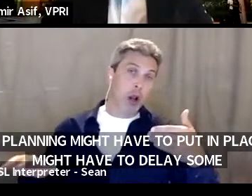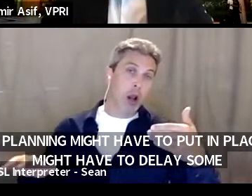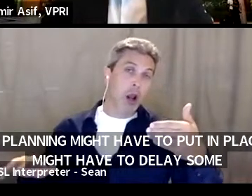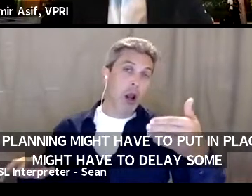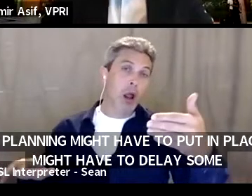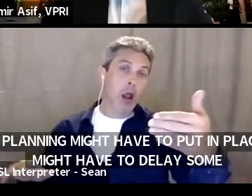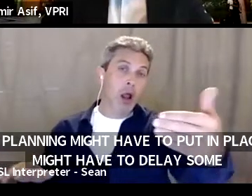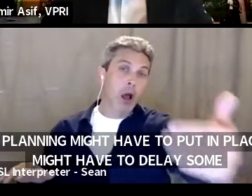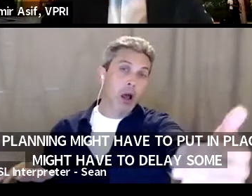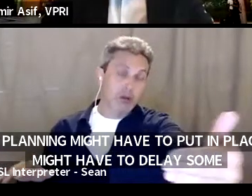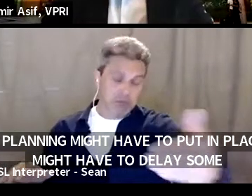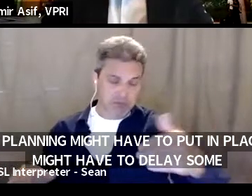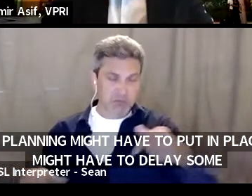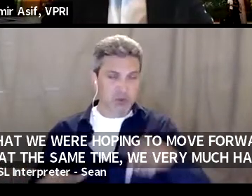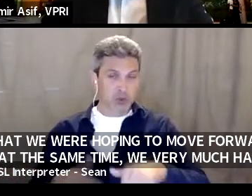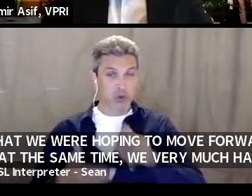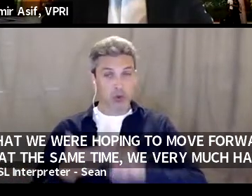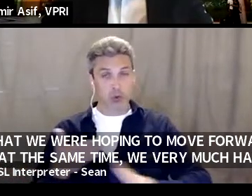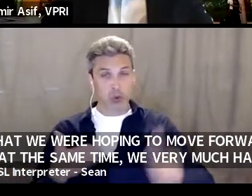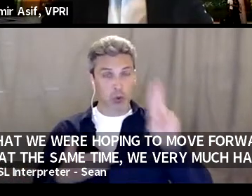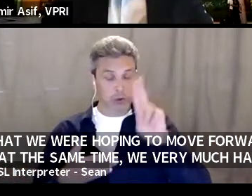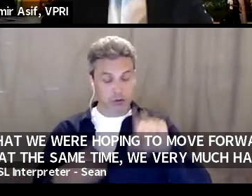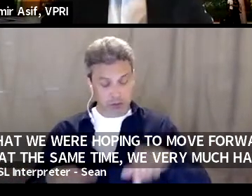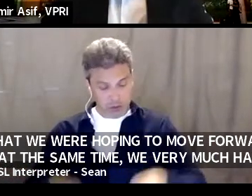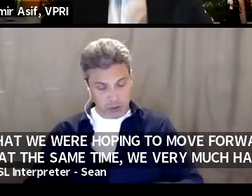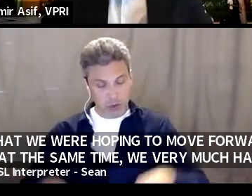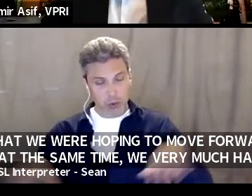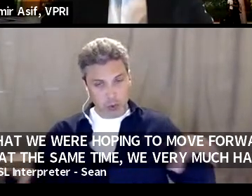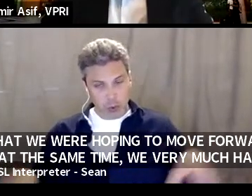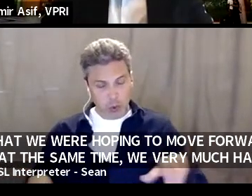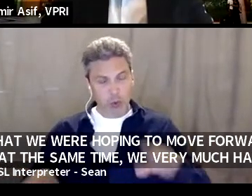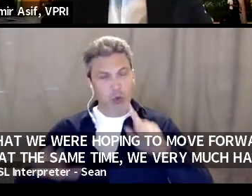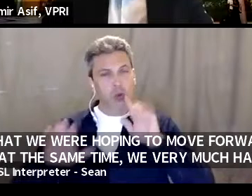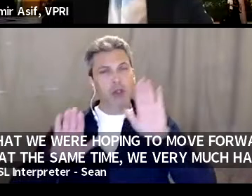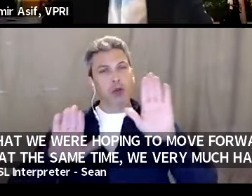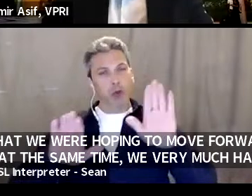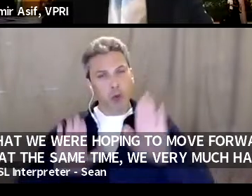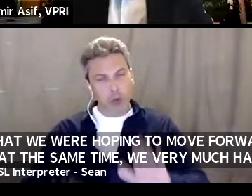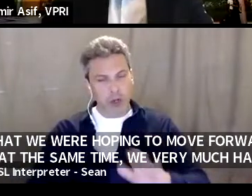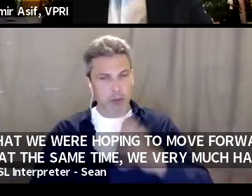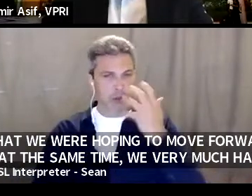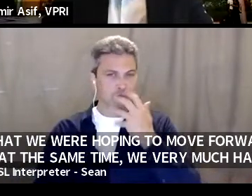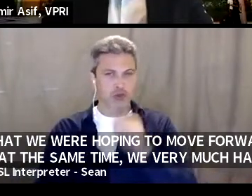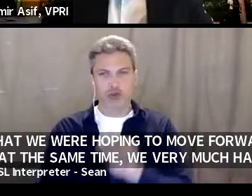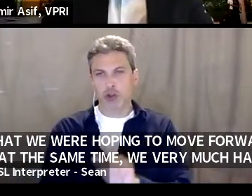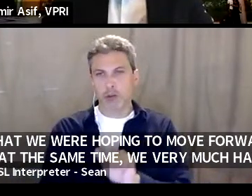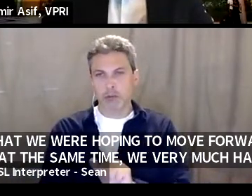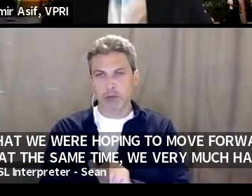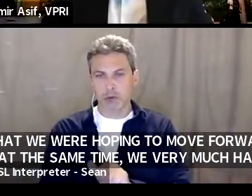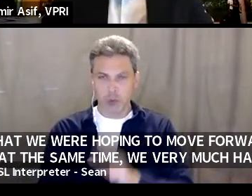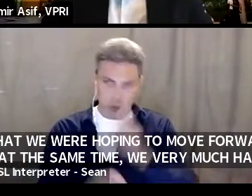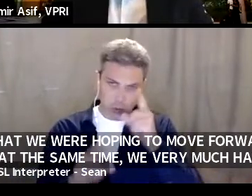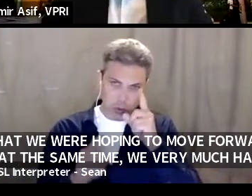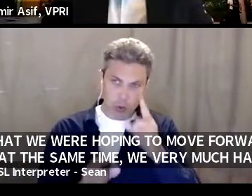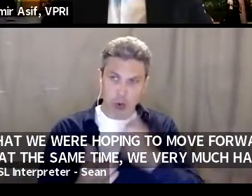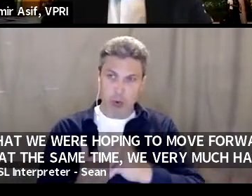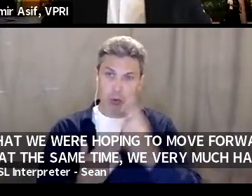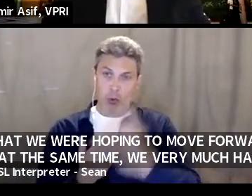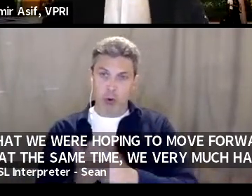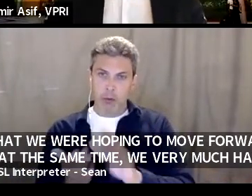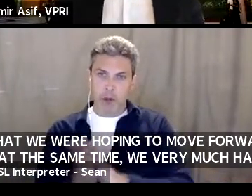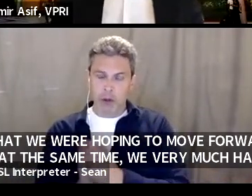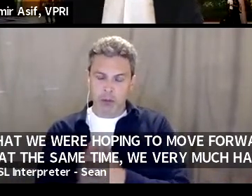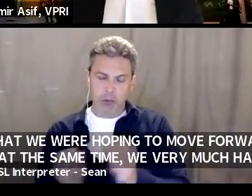This university has been doing an incredibly amazing job over time of strengthening our programs,